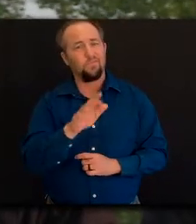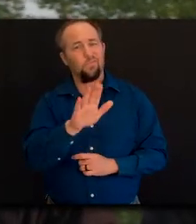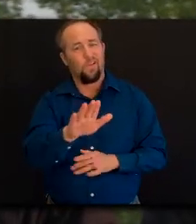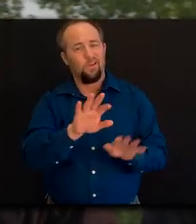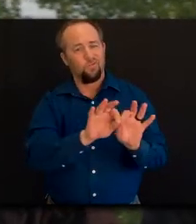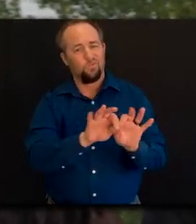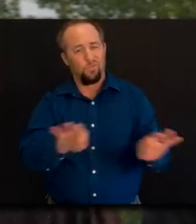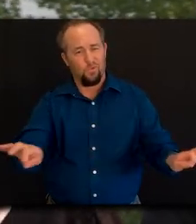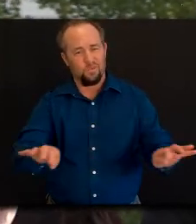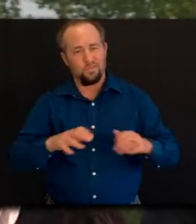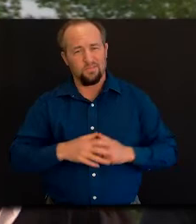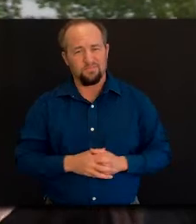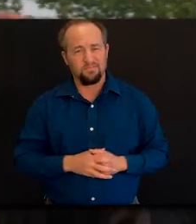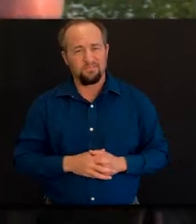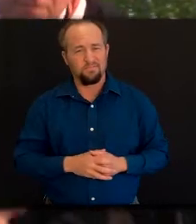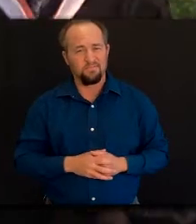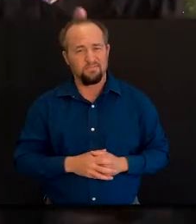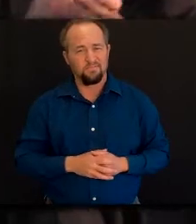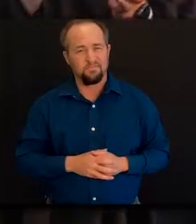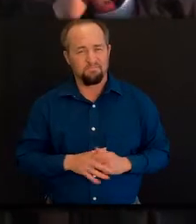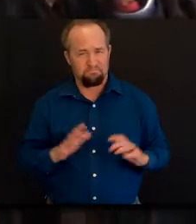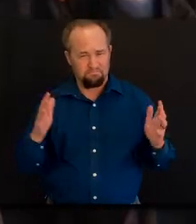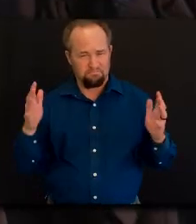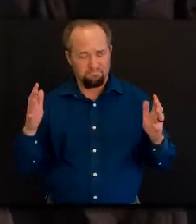their diplomas.